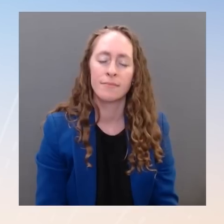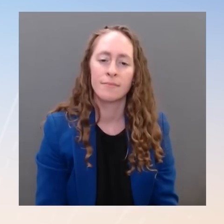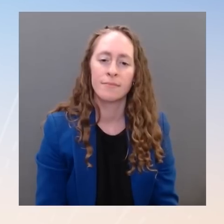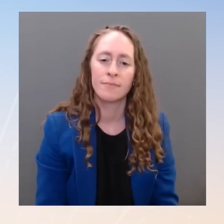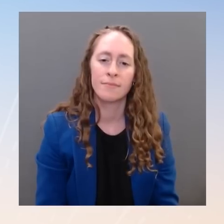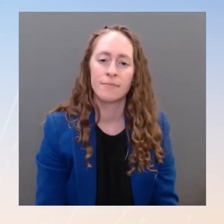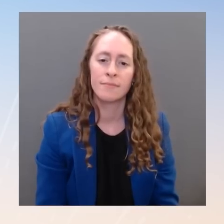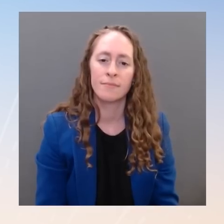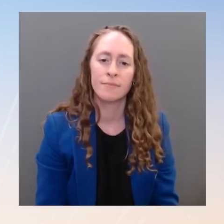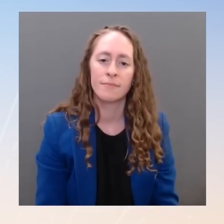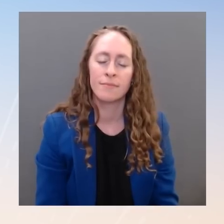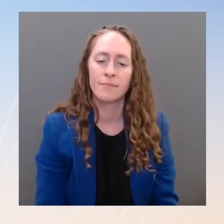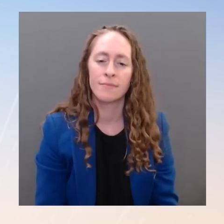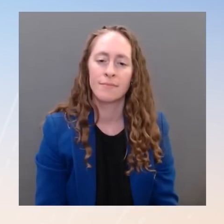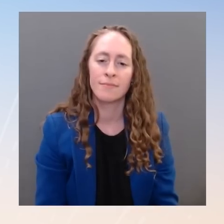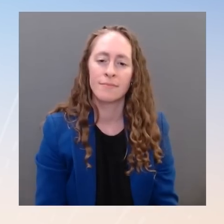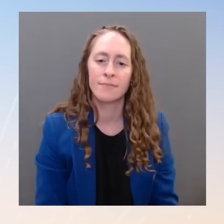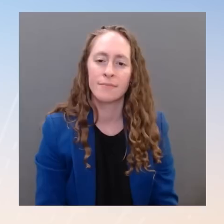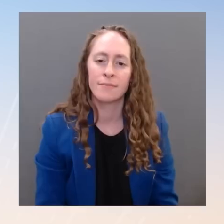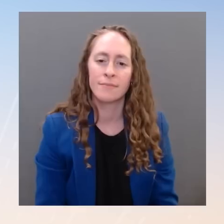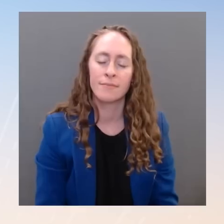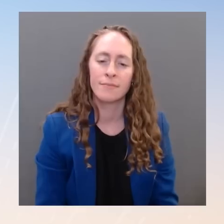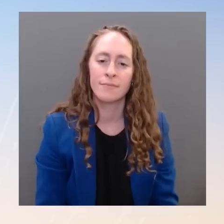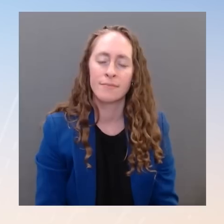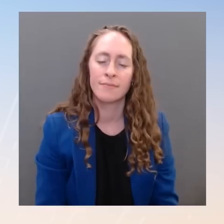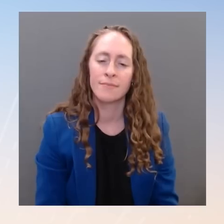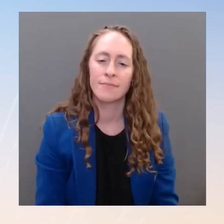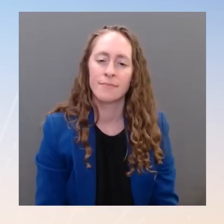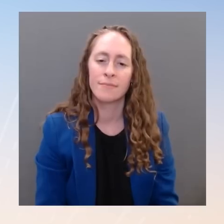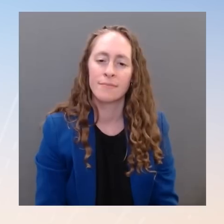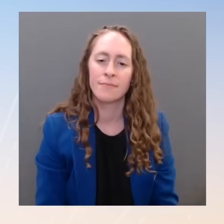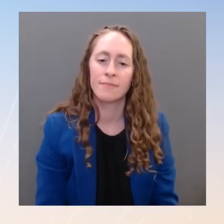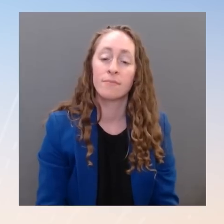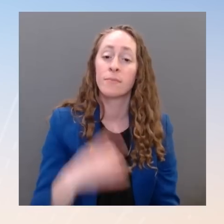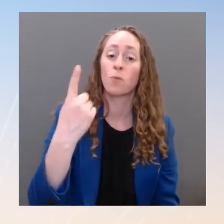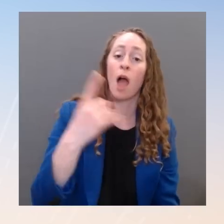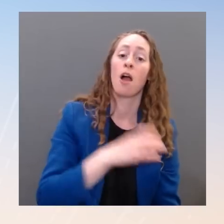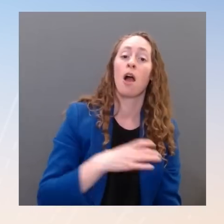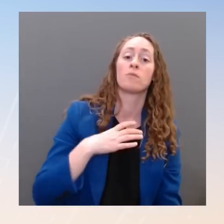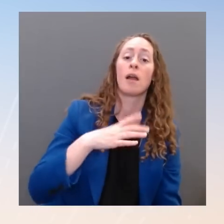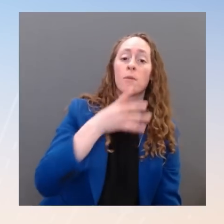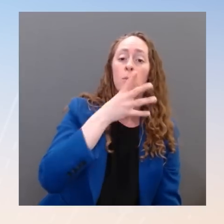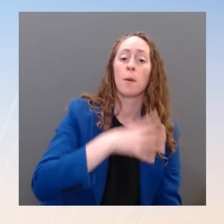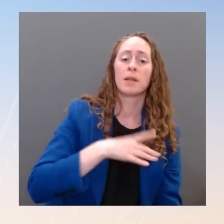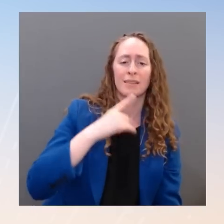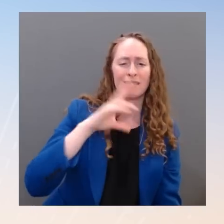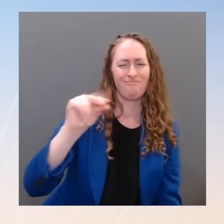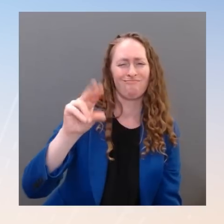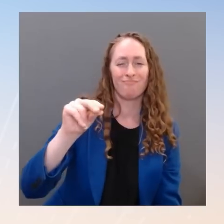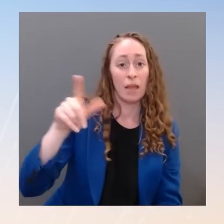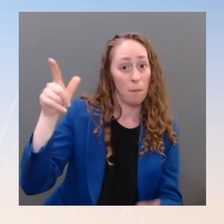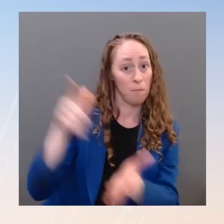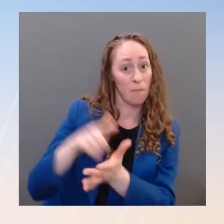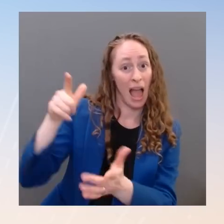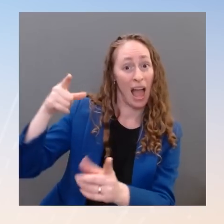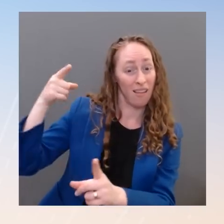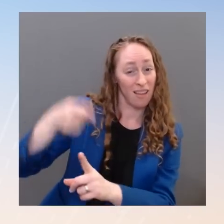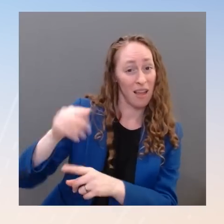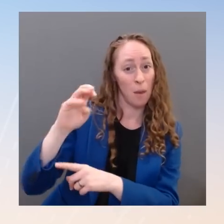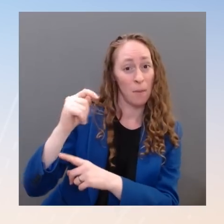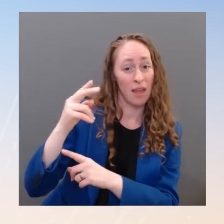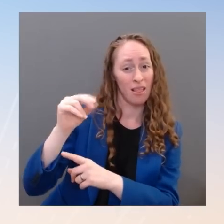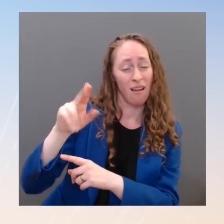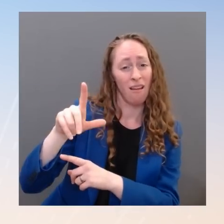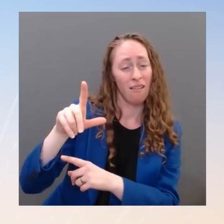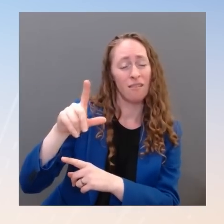ban all. Instead of just menthol, she feels that it will cause a profiling issue. And she also says this is something that should not be dealt